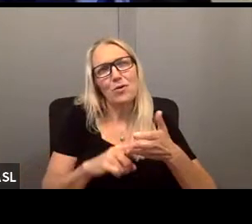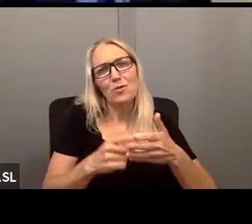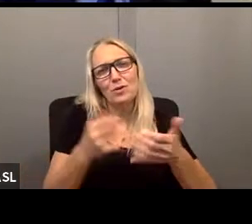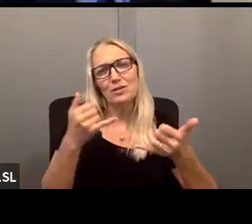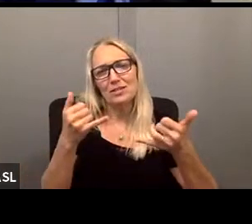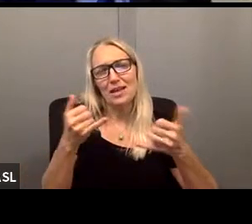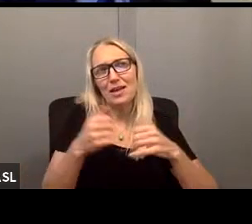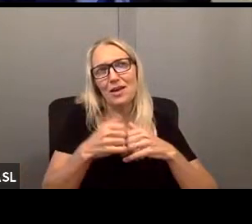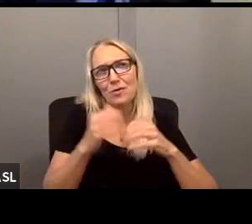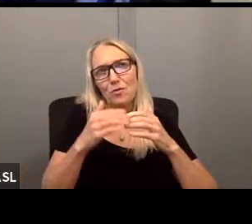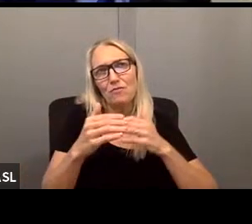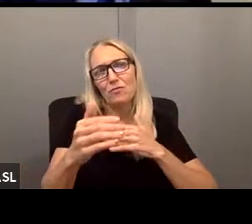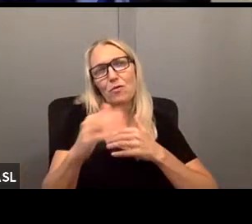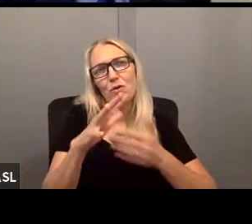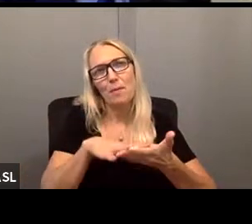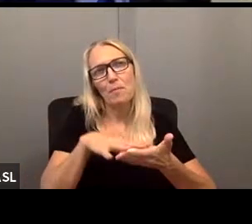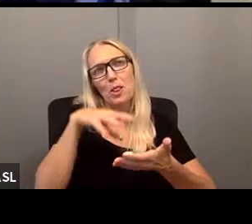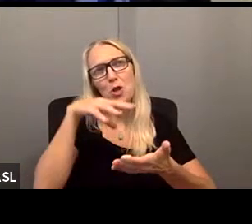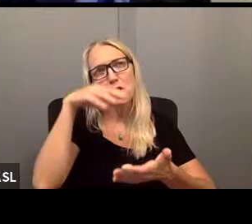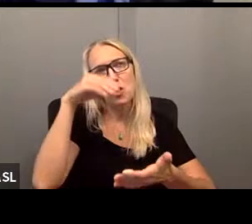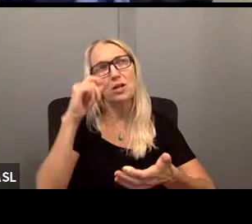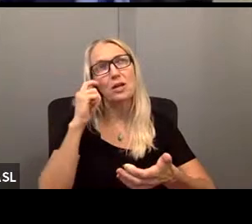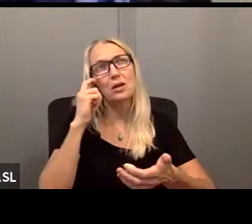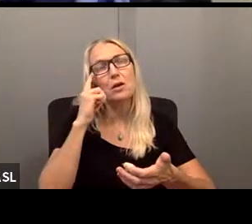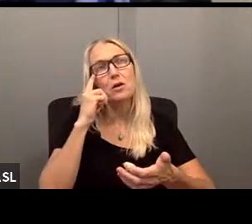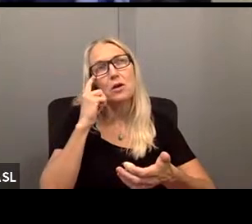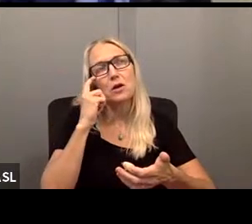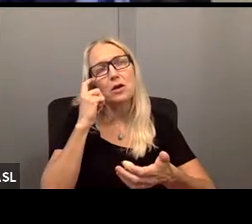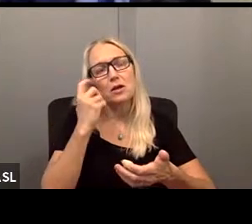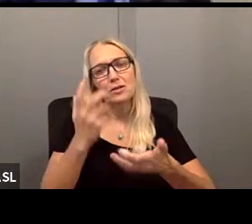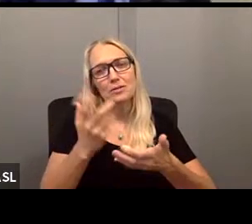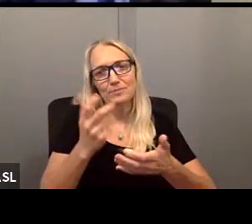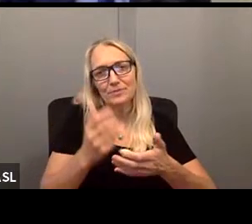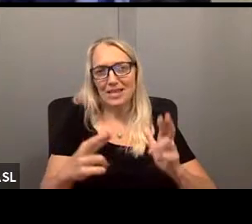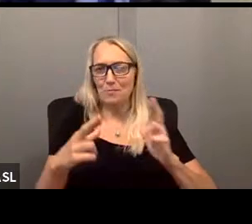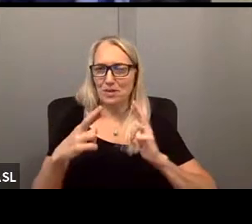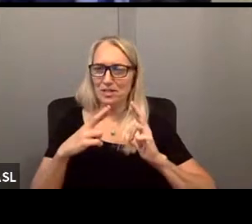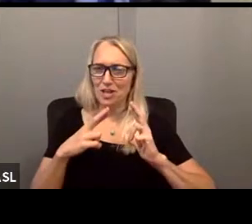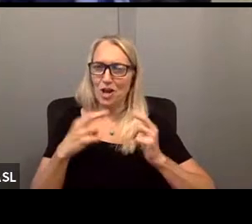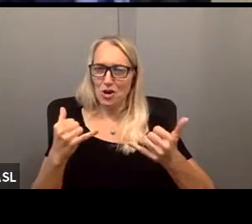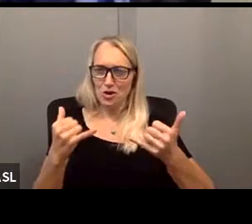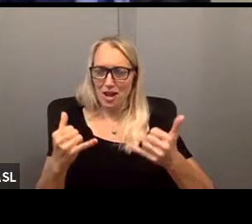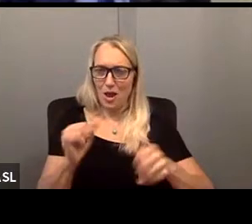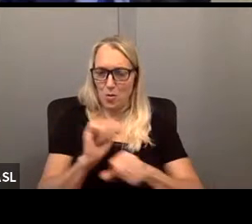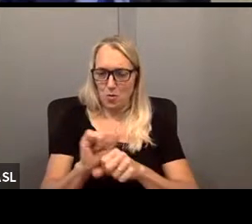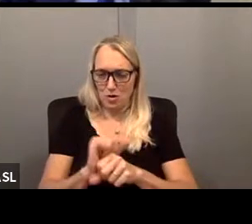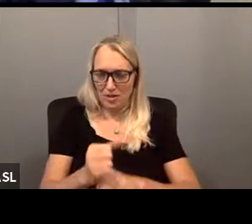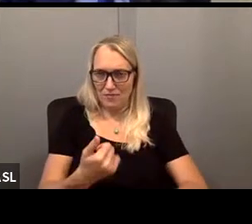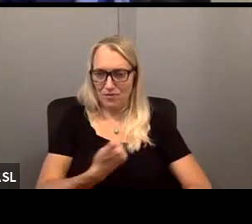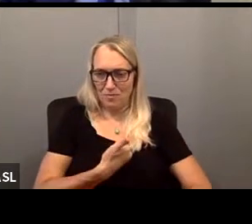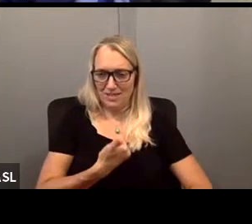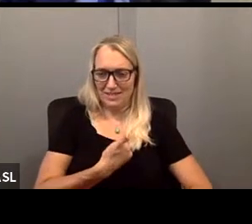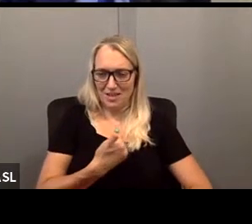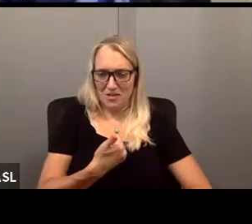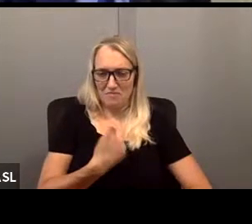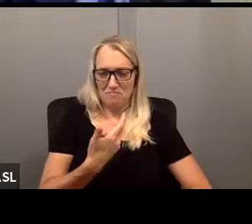I'm going forward and learning about being, a retiree working for myself, I say,